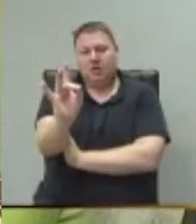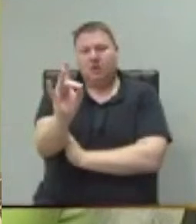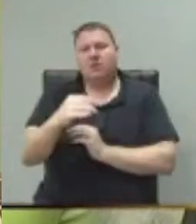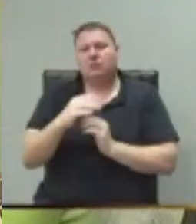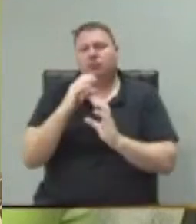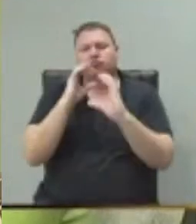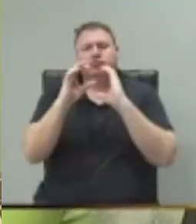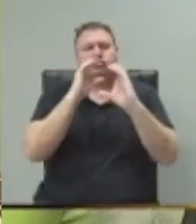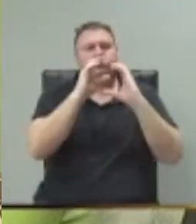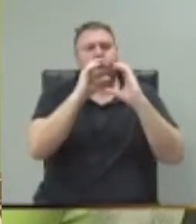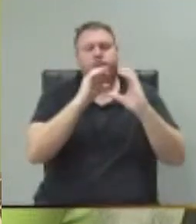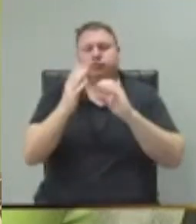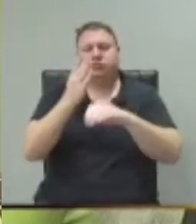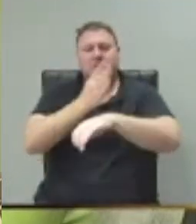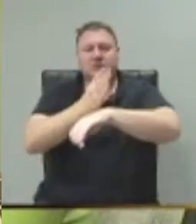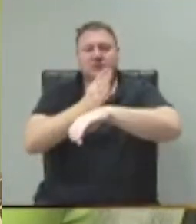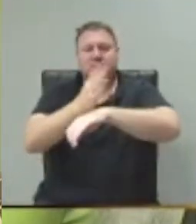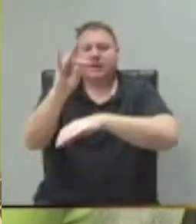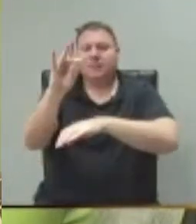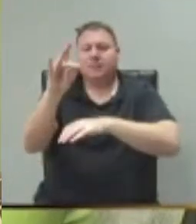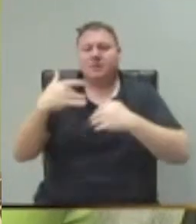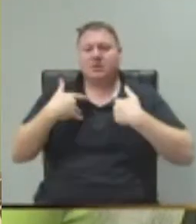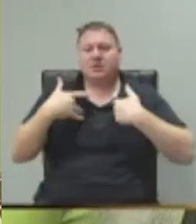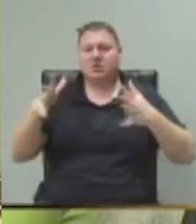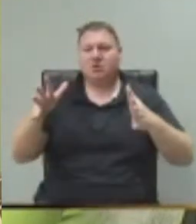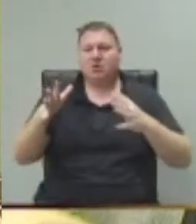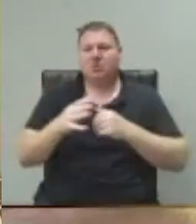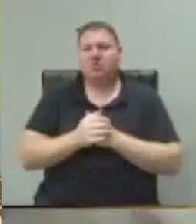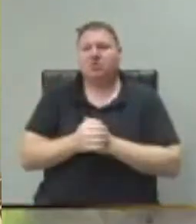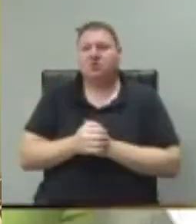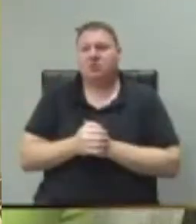We'll communicate with you what time are we meeting on Tuesday.